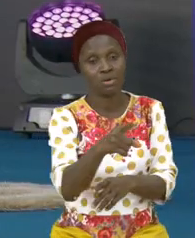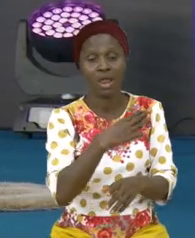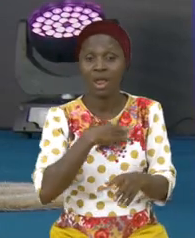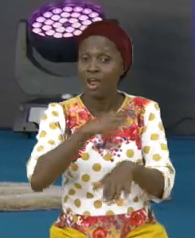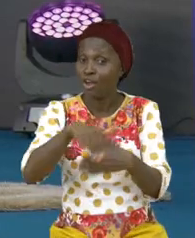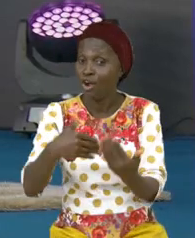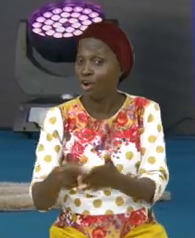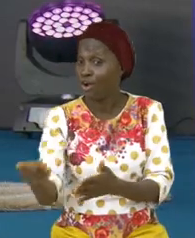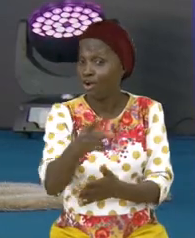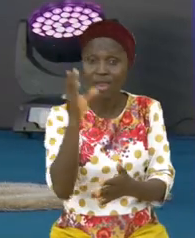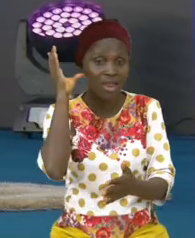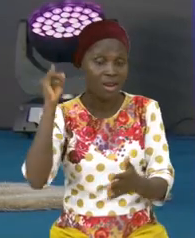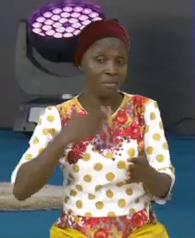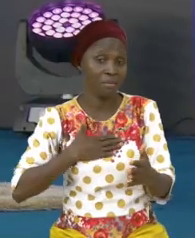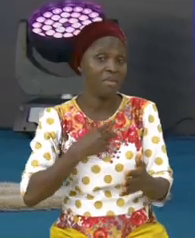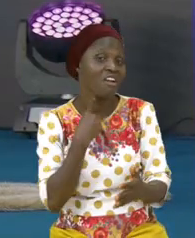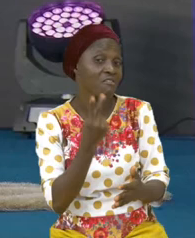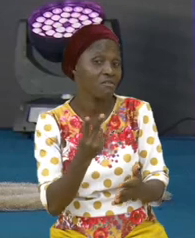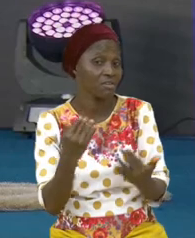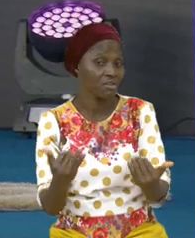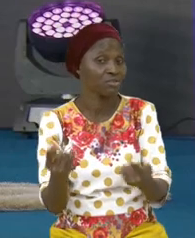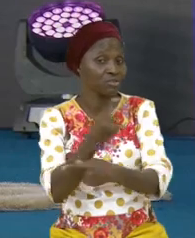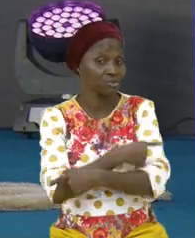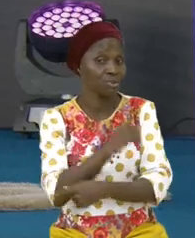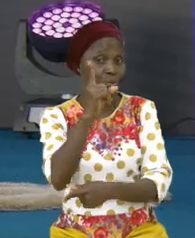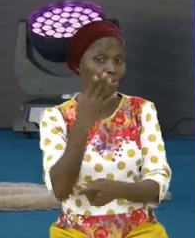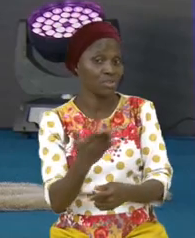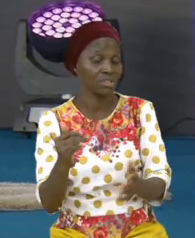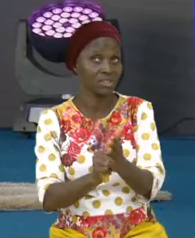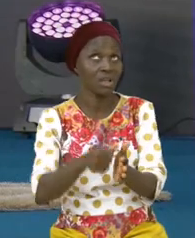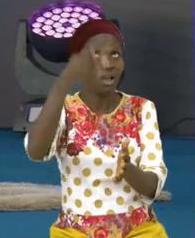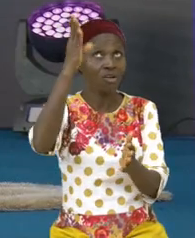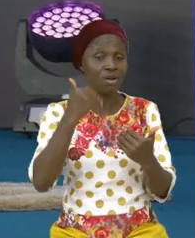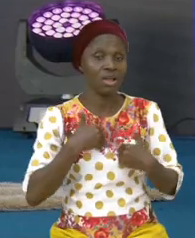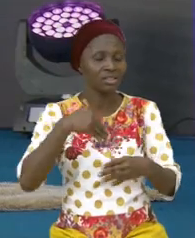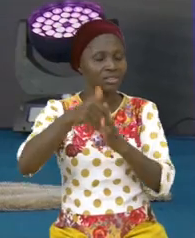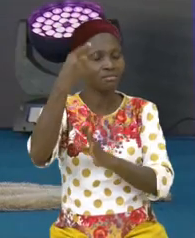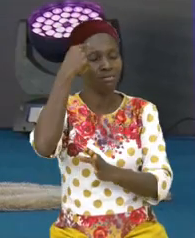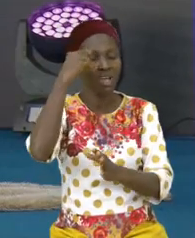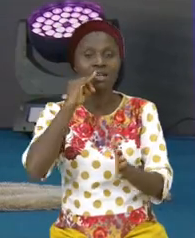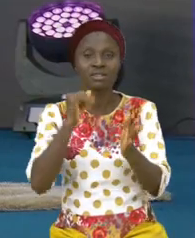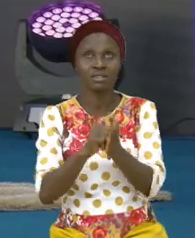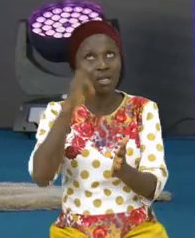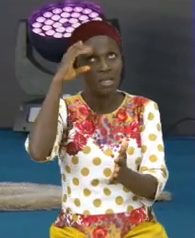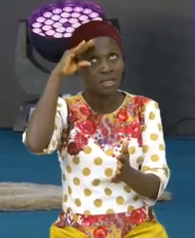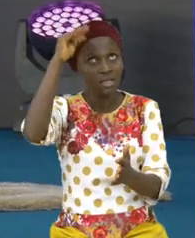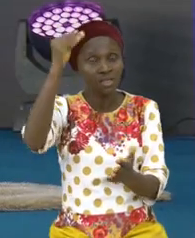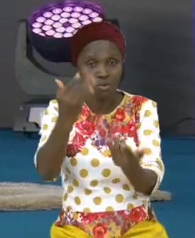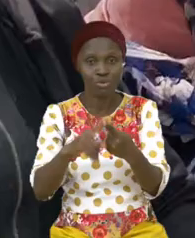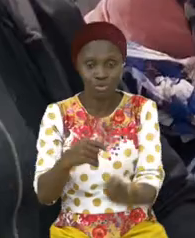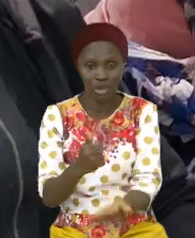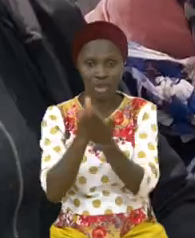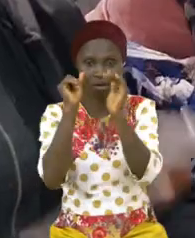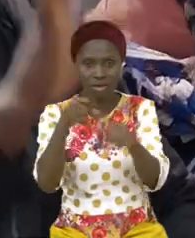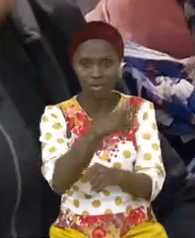my voice today, one thing God has in mind, he wants to enable you for the next